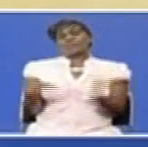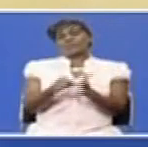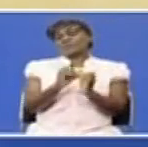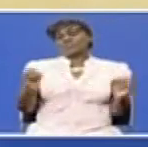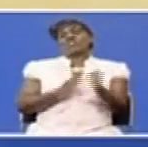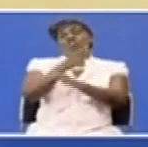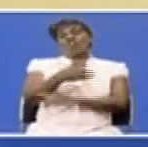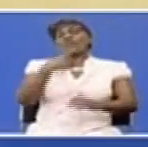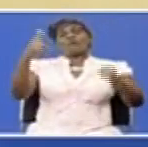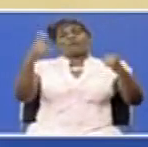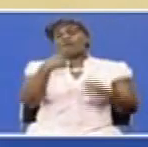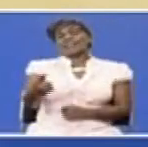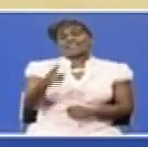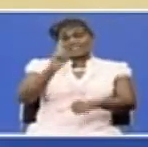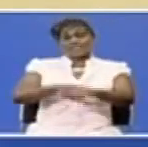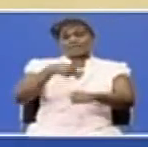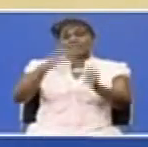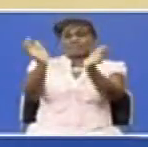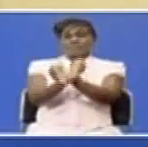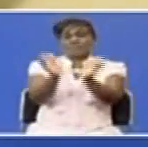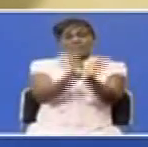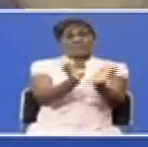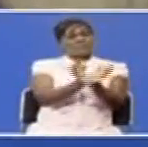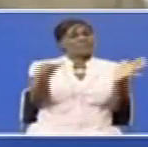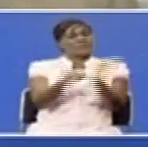times. Therefore, I cannot be.